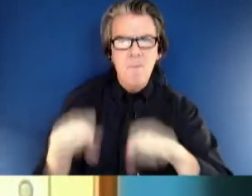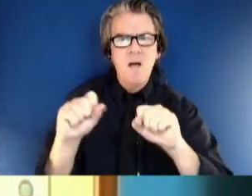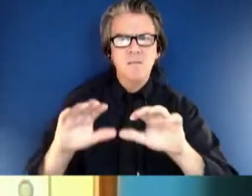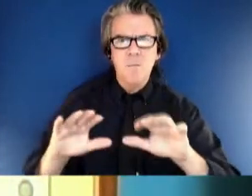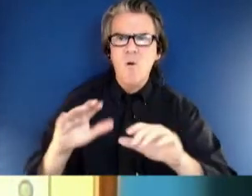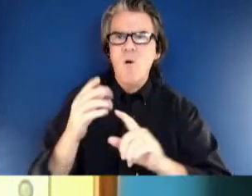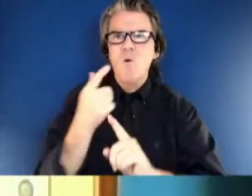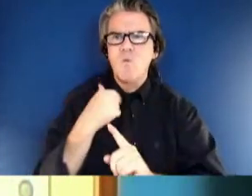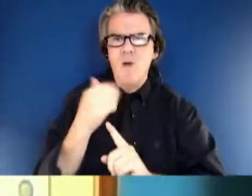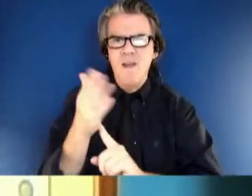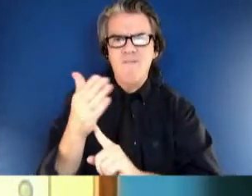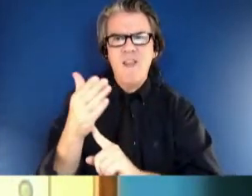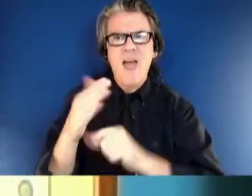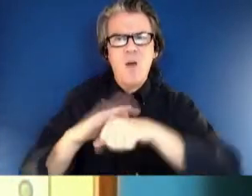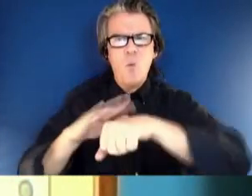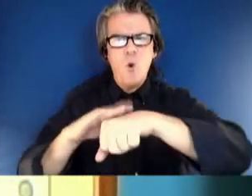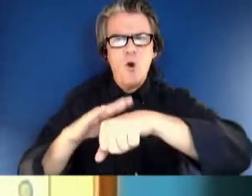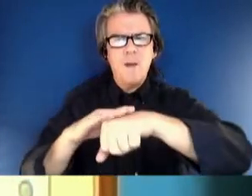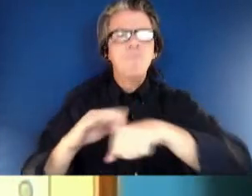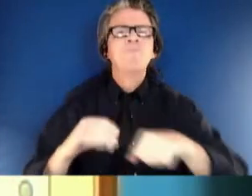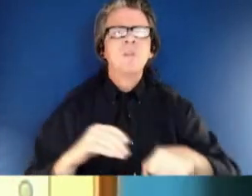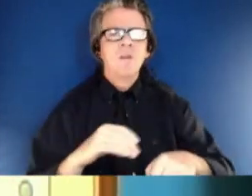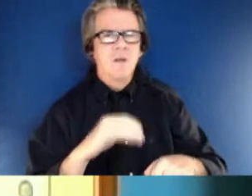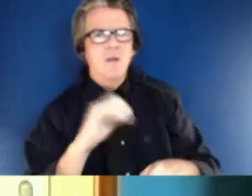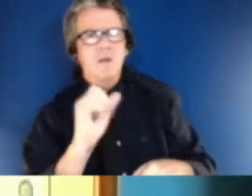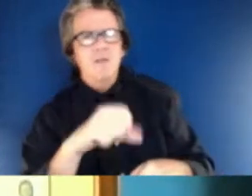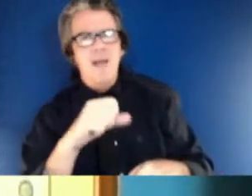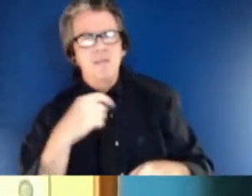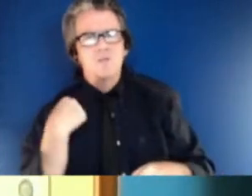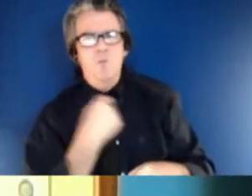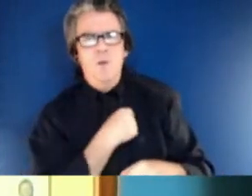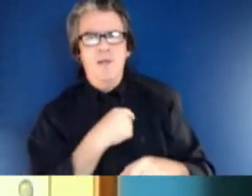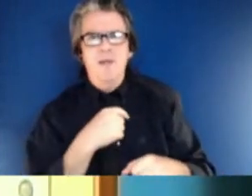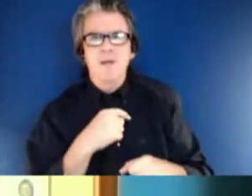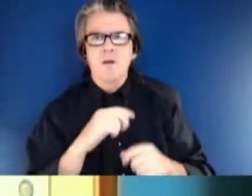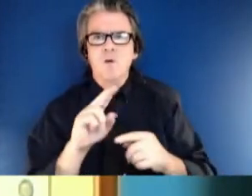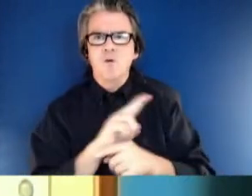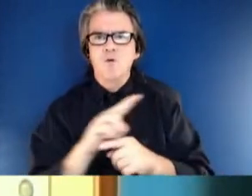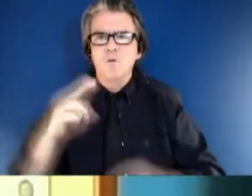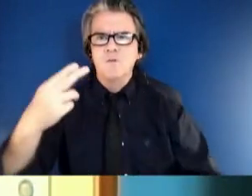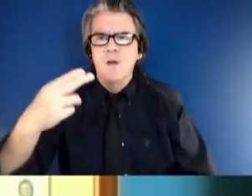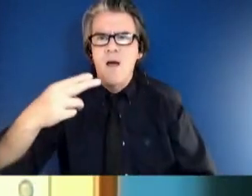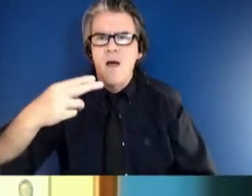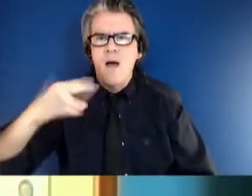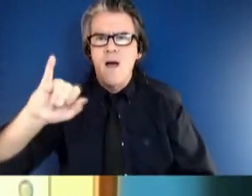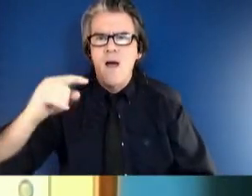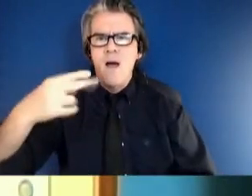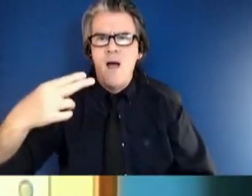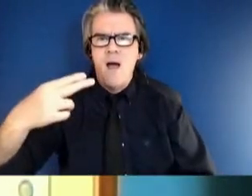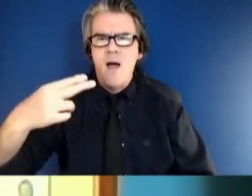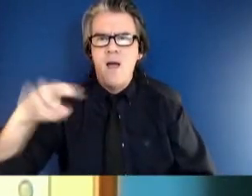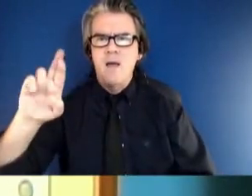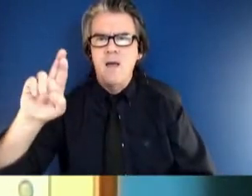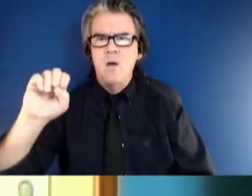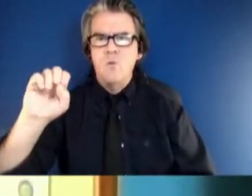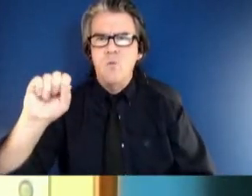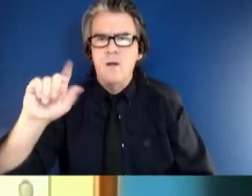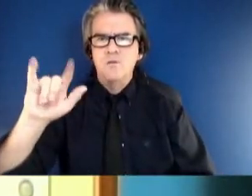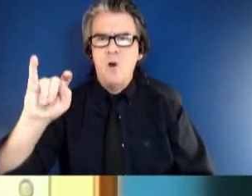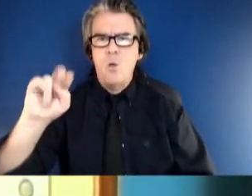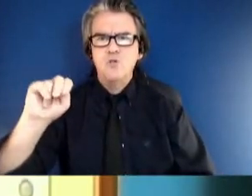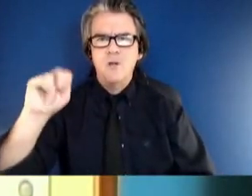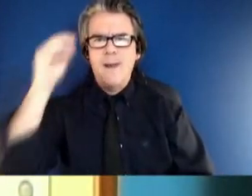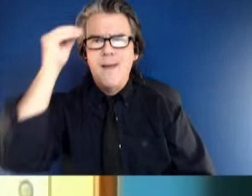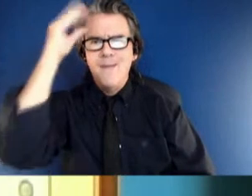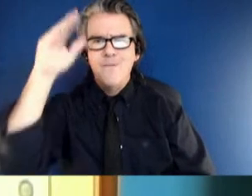basically to establish the scope of the event, we use our internal high resolution model data, and based on the factors that you